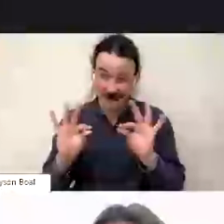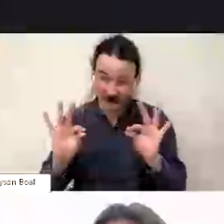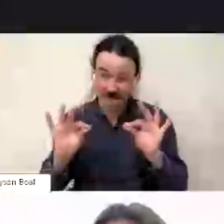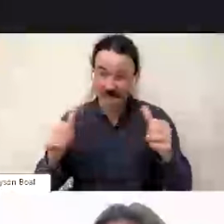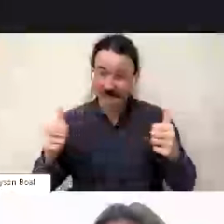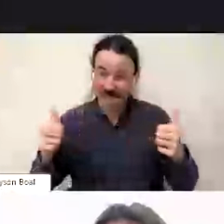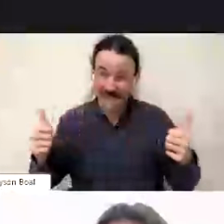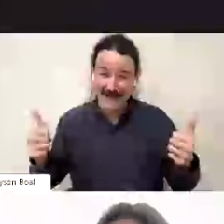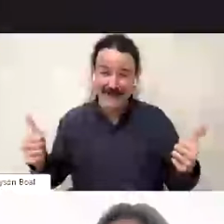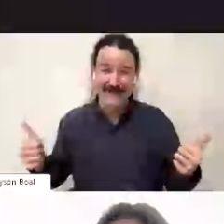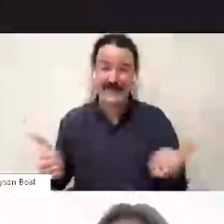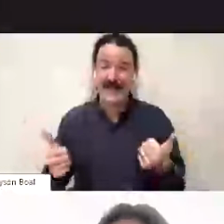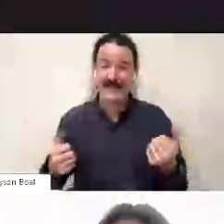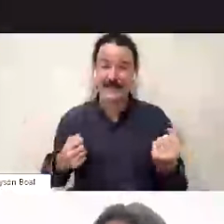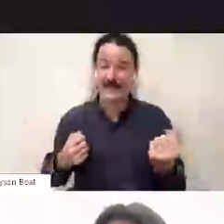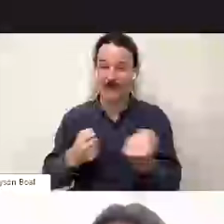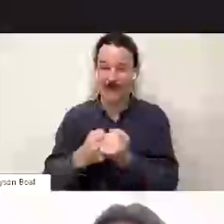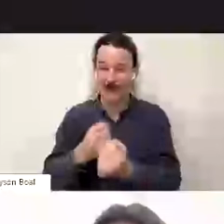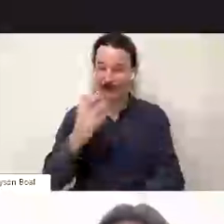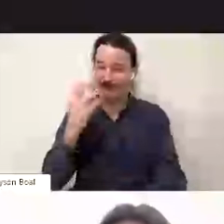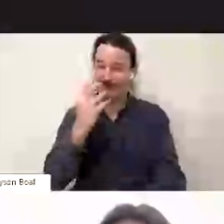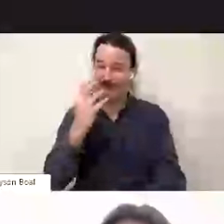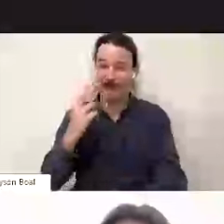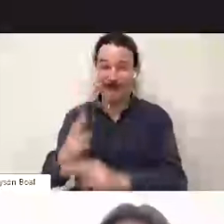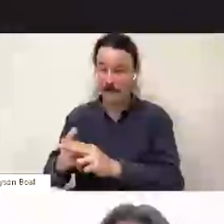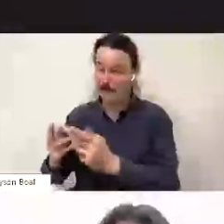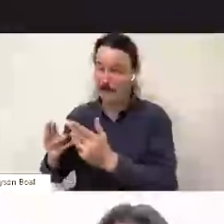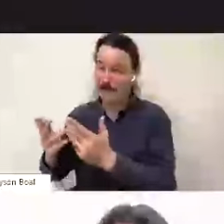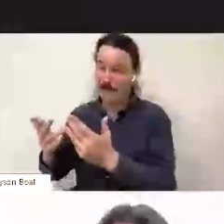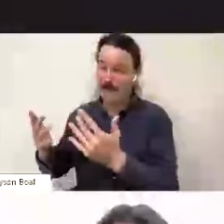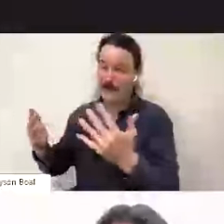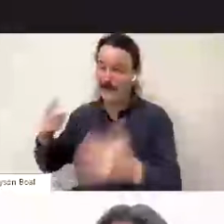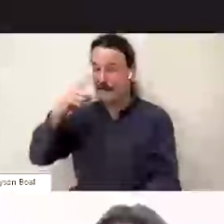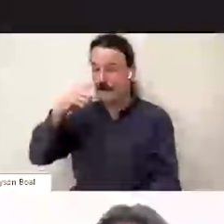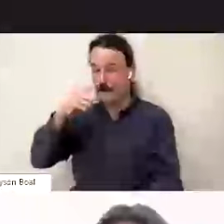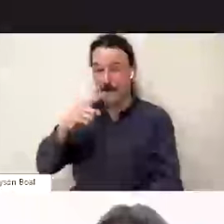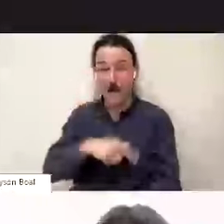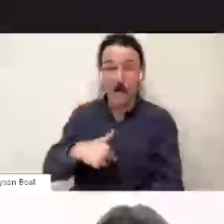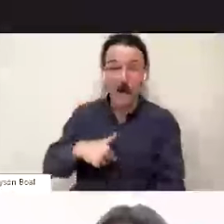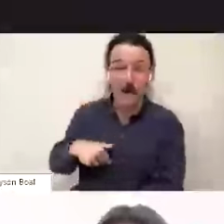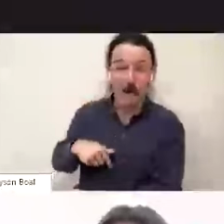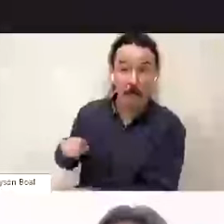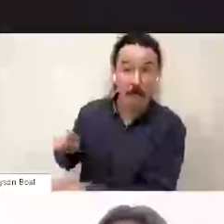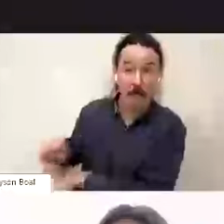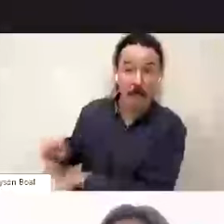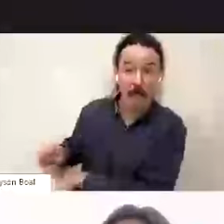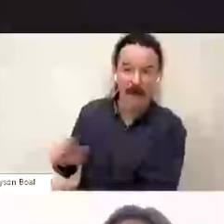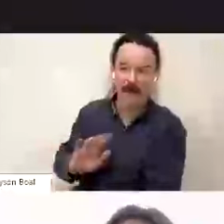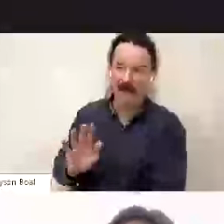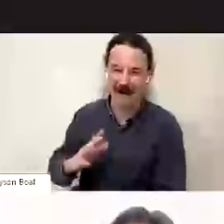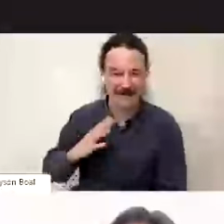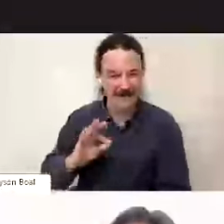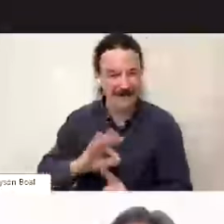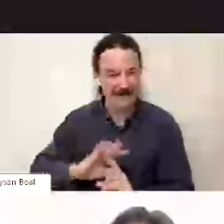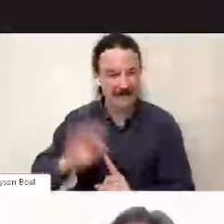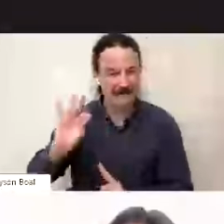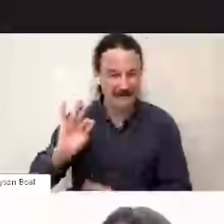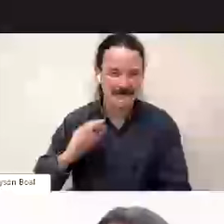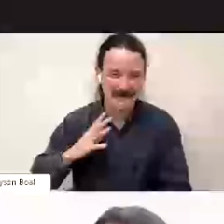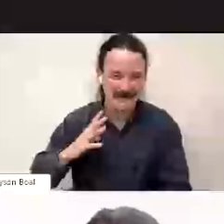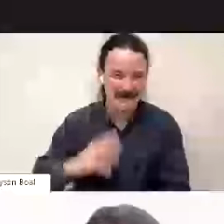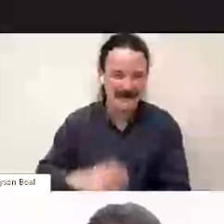of people. It's something none of us can afford to ignore. We all need to get better at doing better. So I think one of the